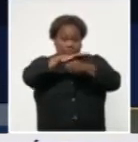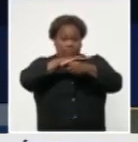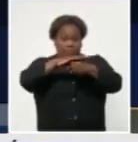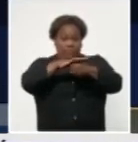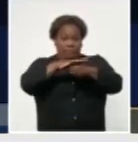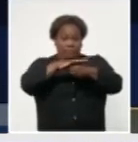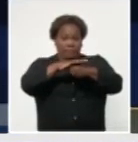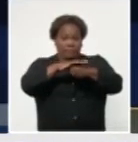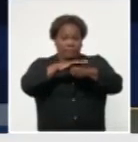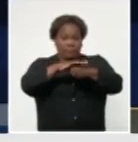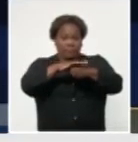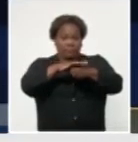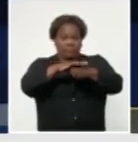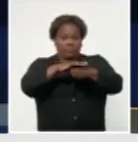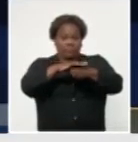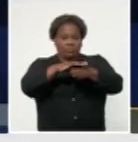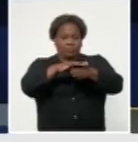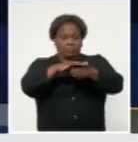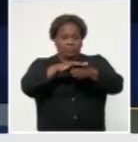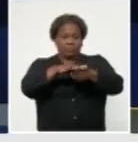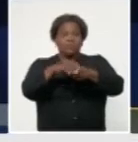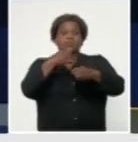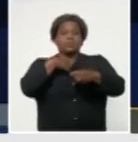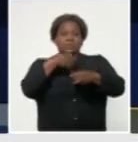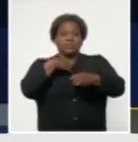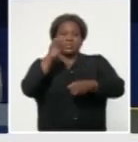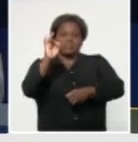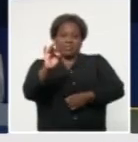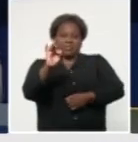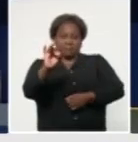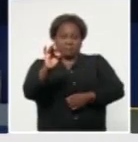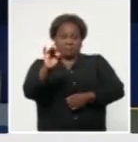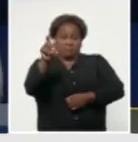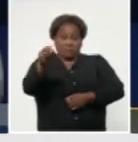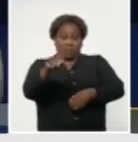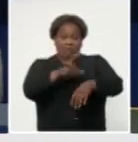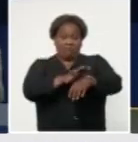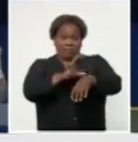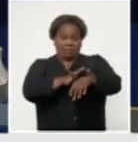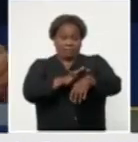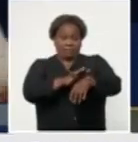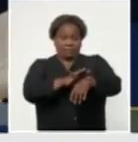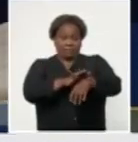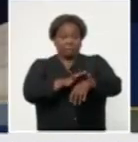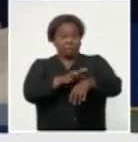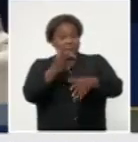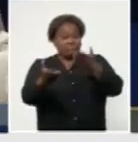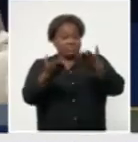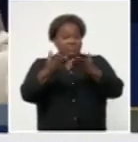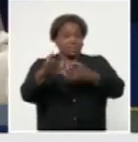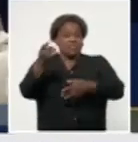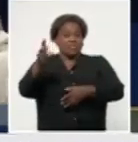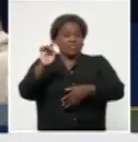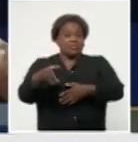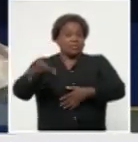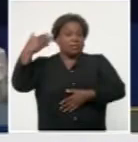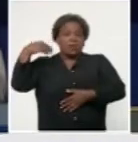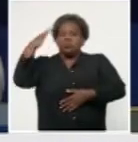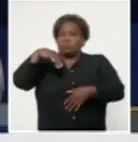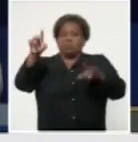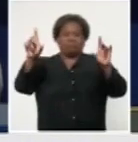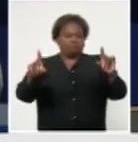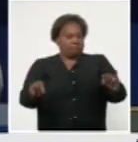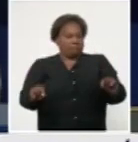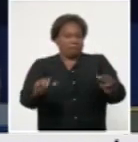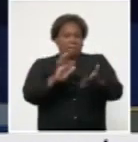1, 0.66, and all provinces meet this requirement except Mayabeque and the mentioned